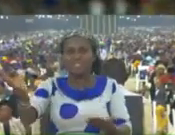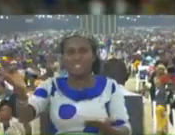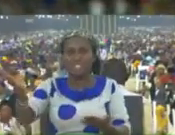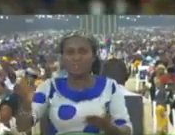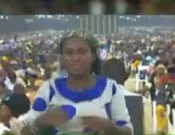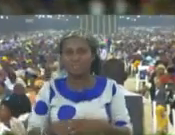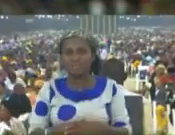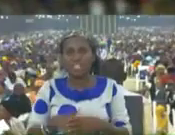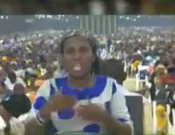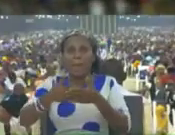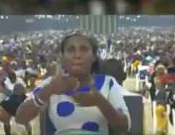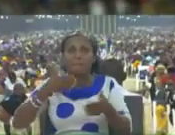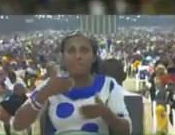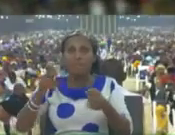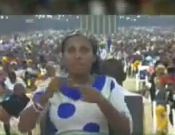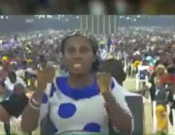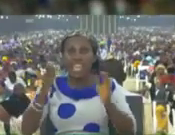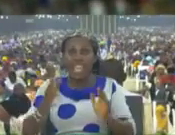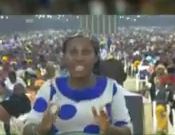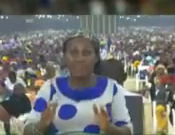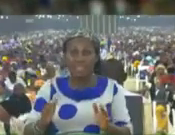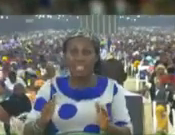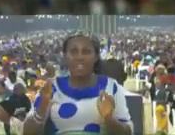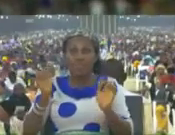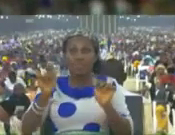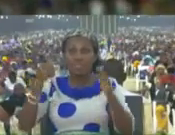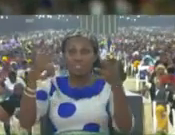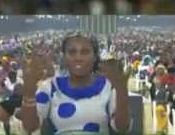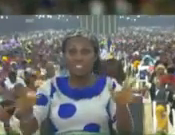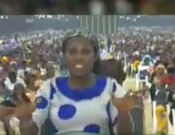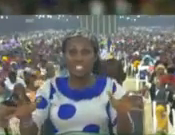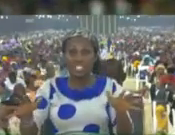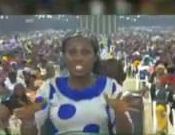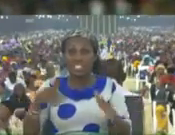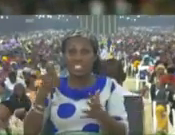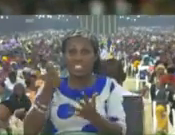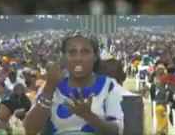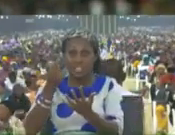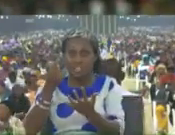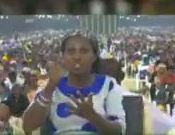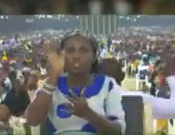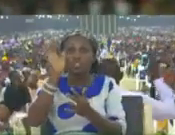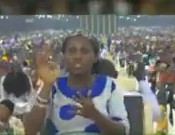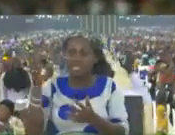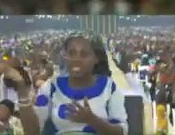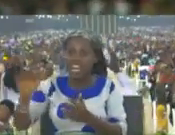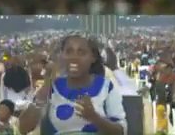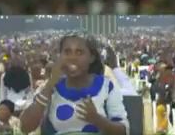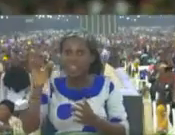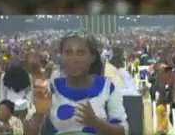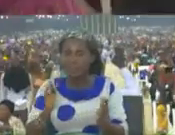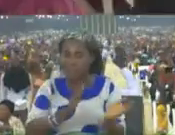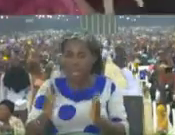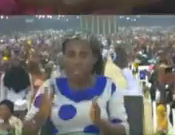Before the enemy could close the trap on you, you will escape.